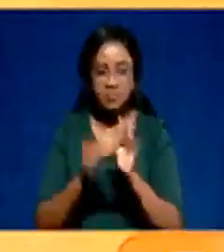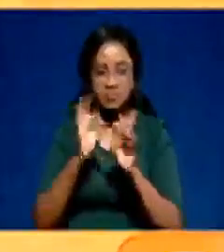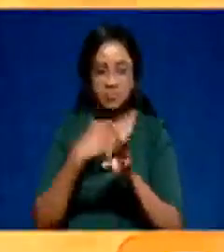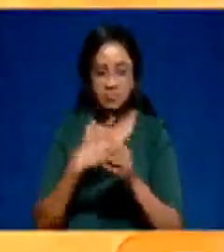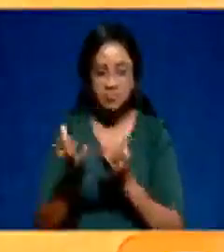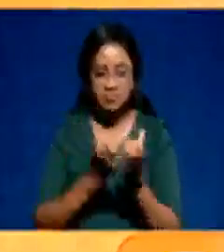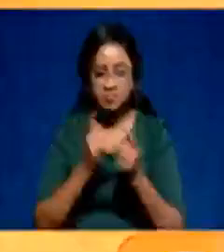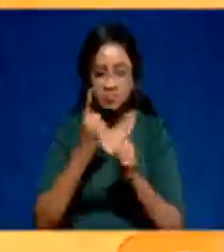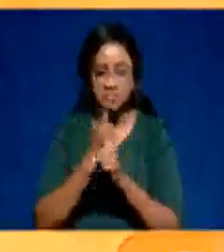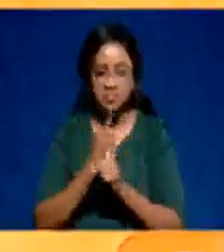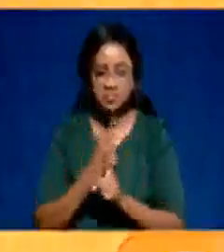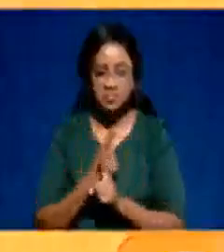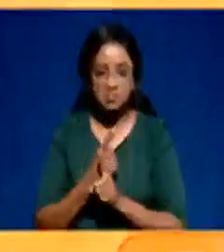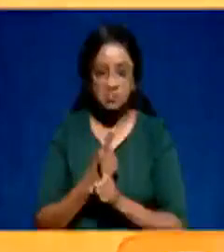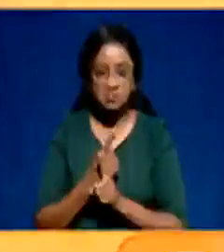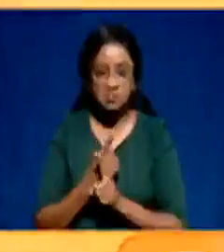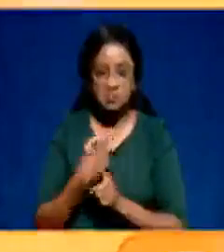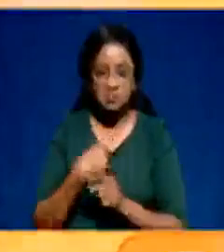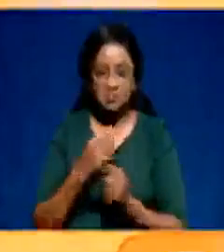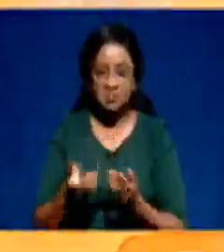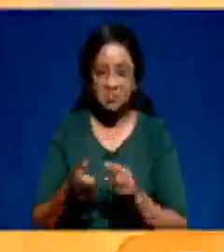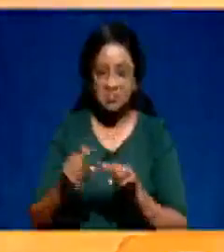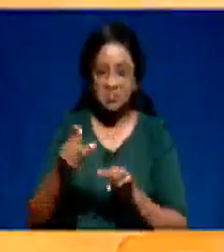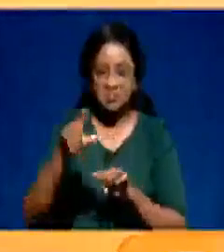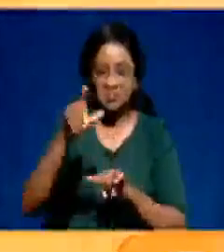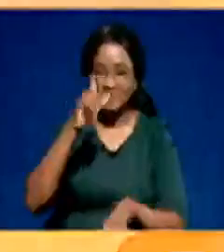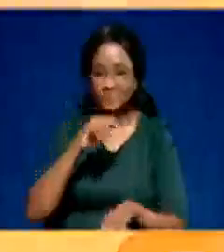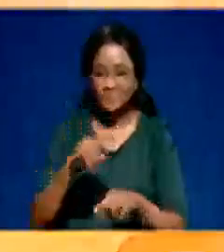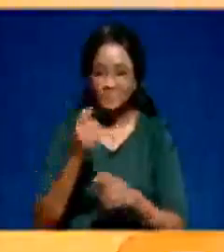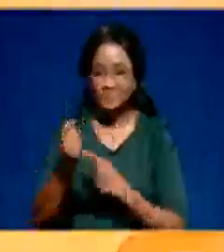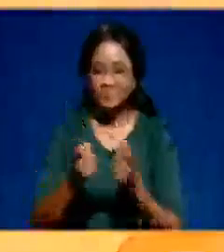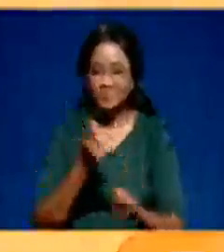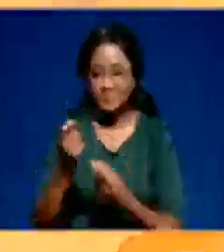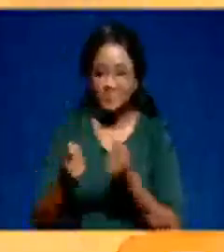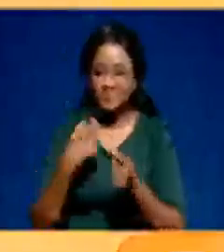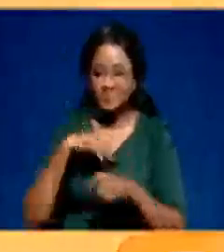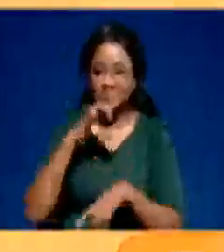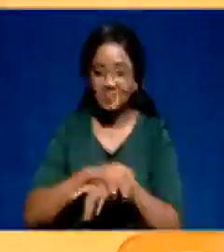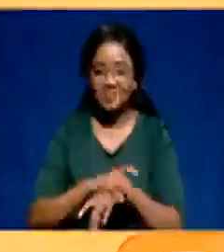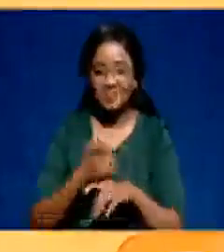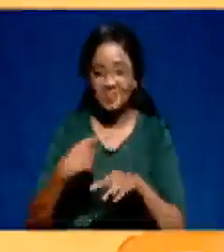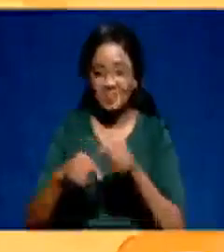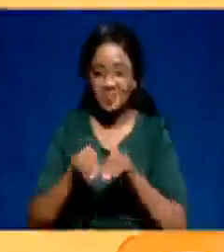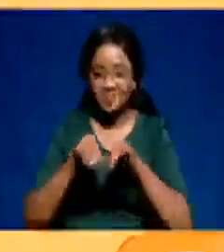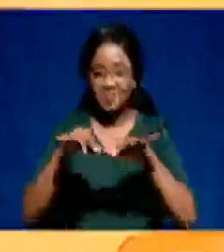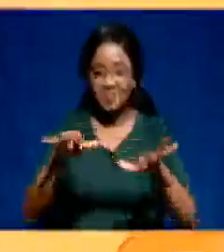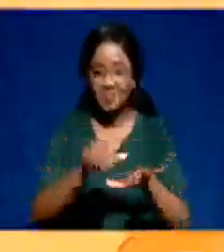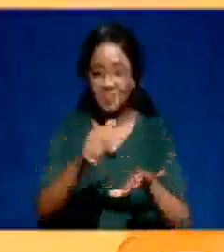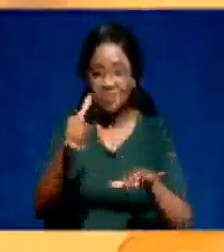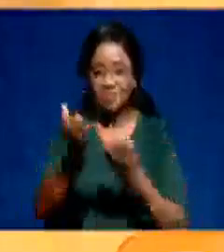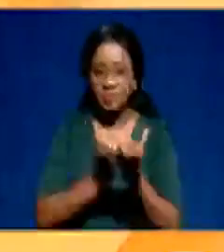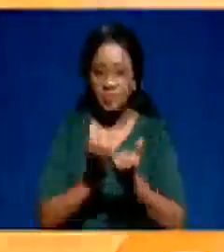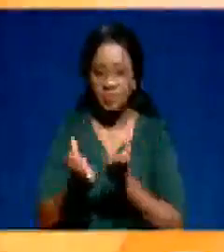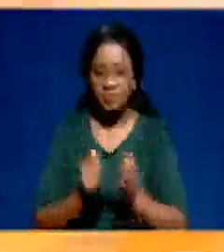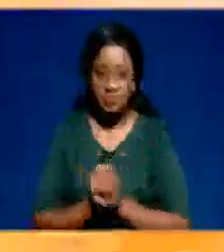businesses, nimeextend kutoka hapa. So ile kitu kidogo napata hapa, naextend huko. Biashara zingine kidogo